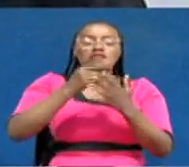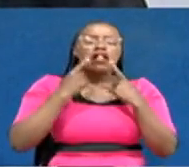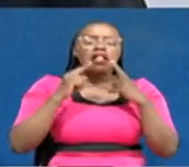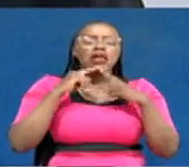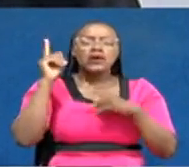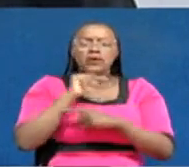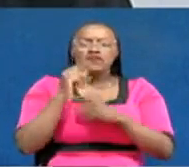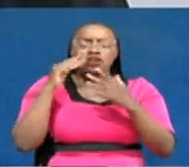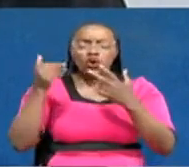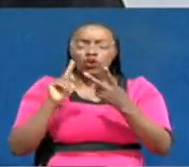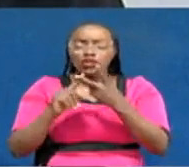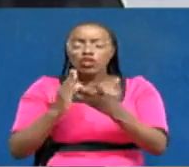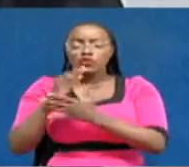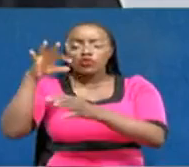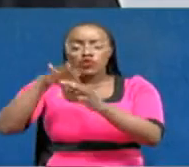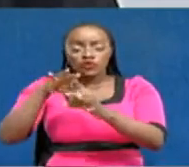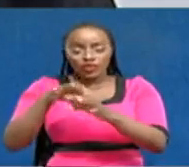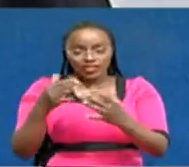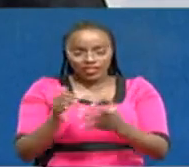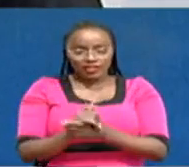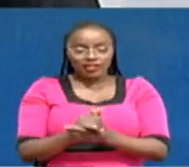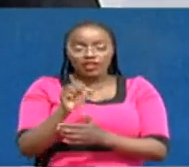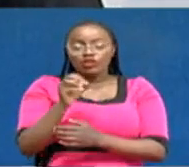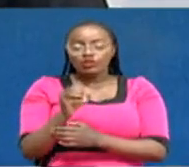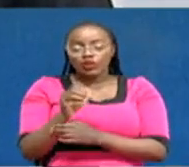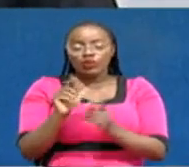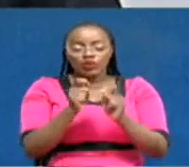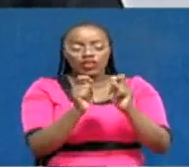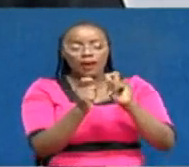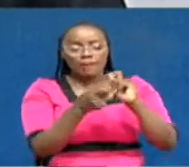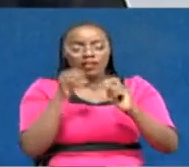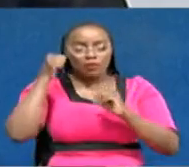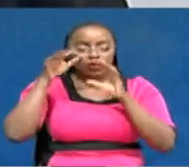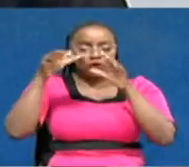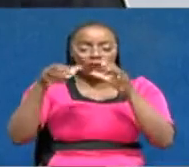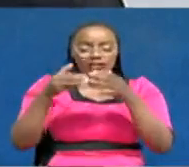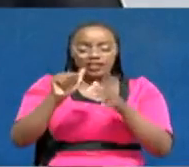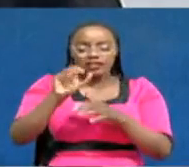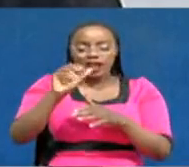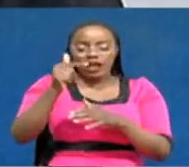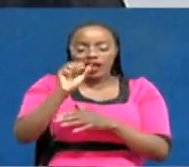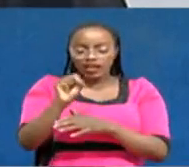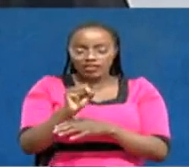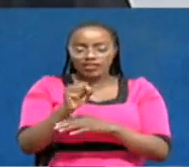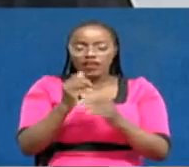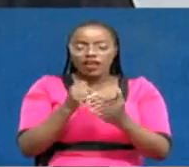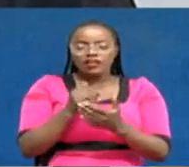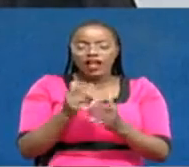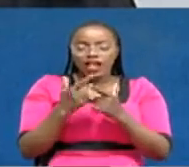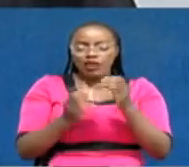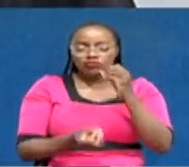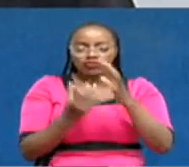we've seen, or through a vote. Now, with amendments to the Political Parties Act that allowed for formation